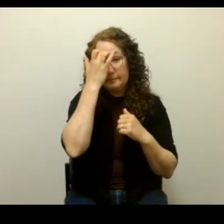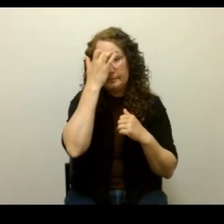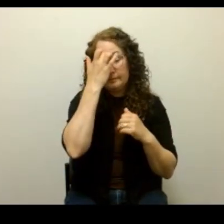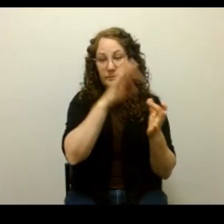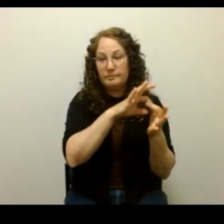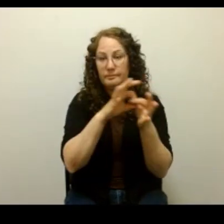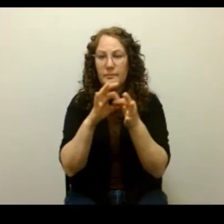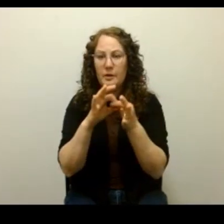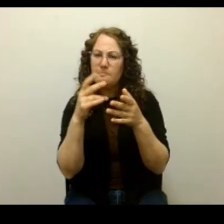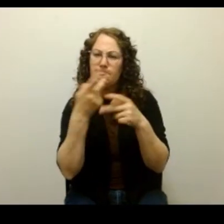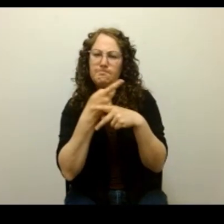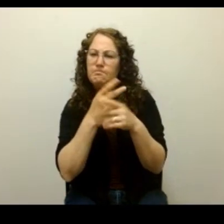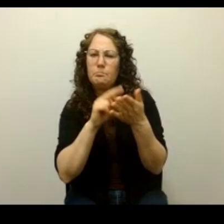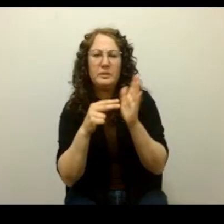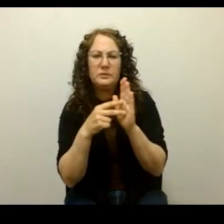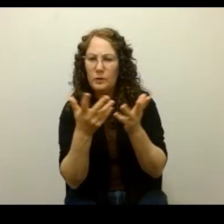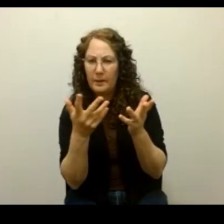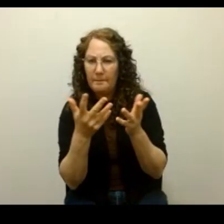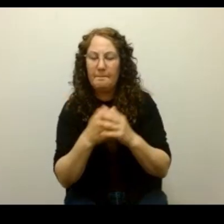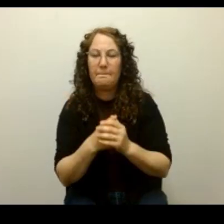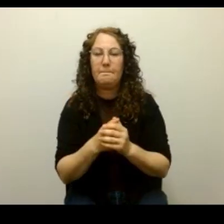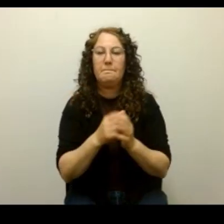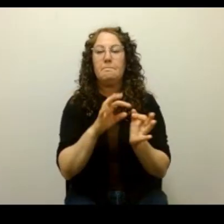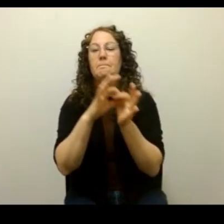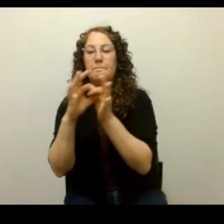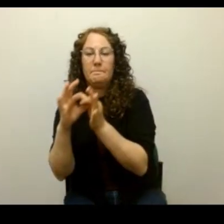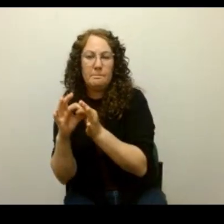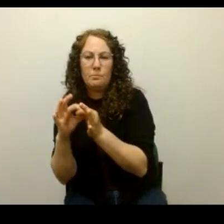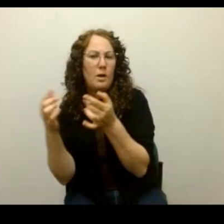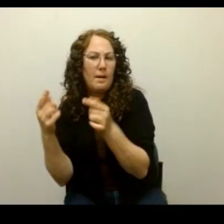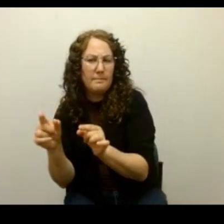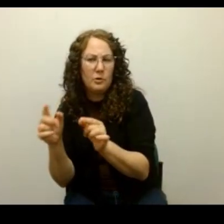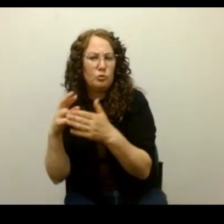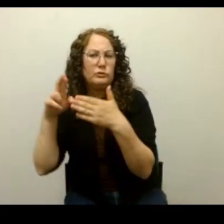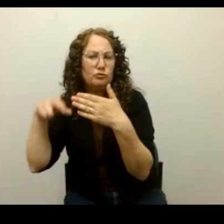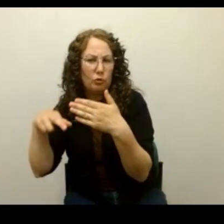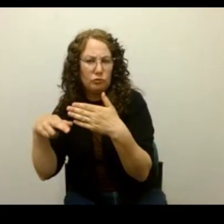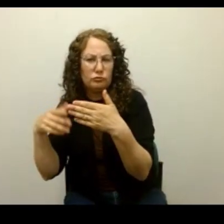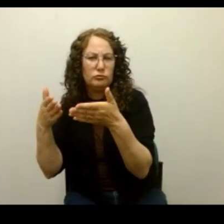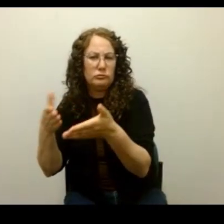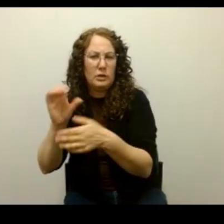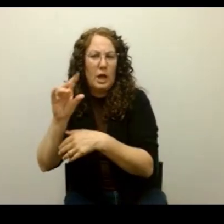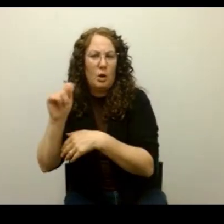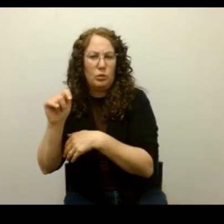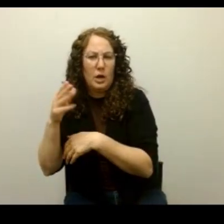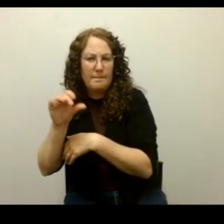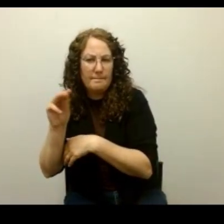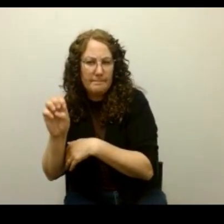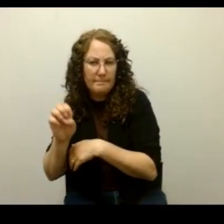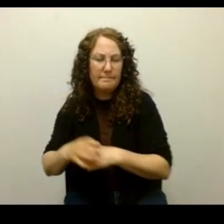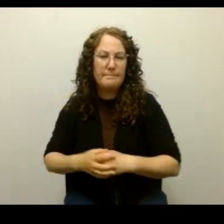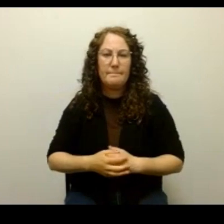it, and the outcome, the results of that.